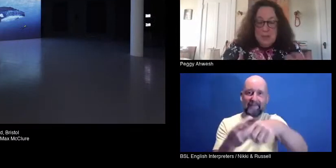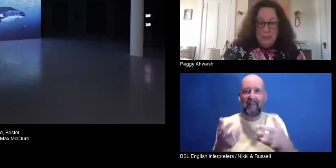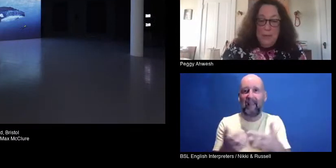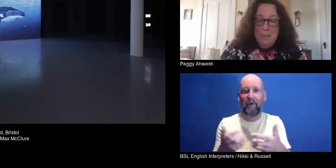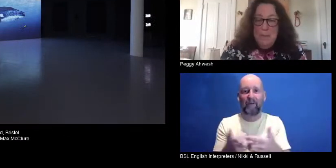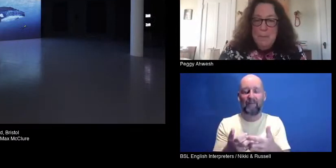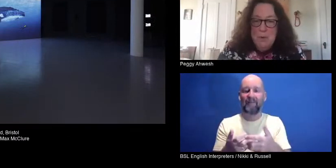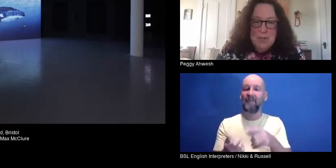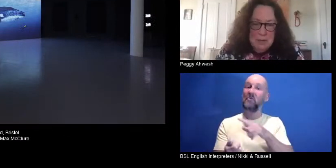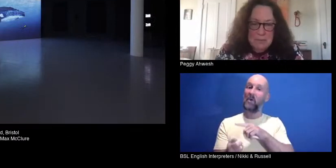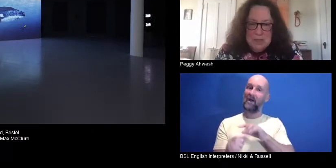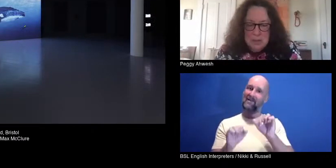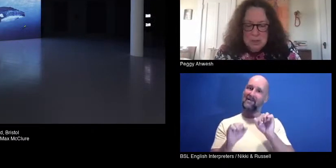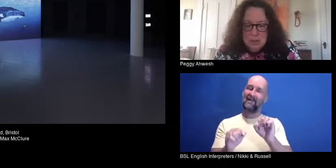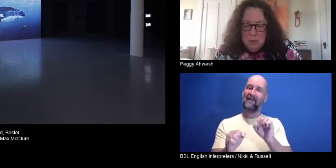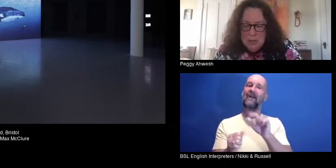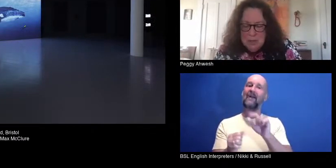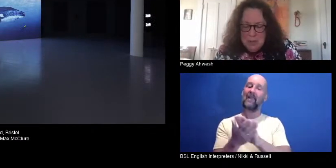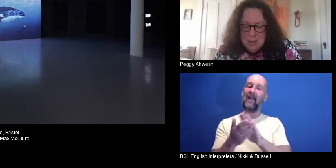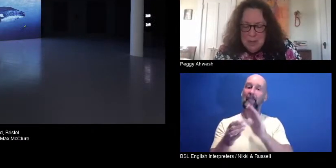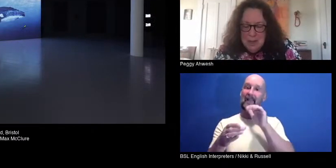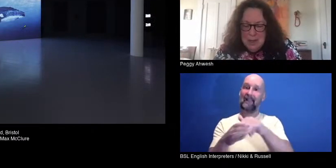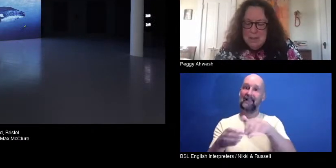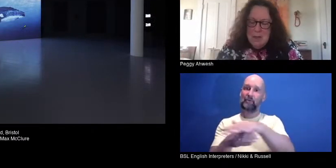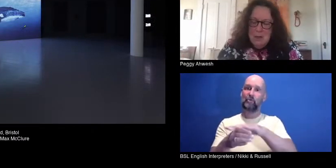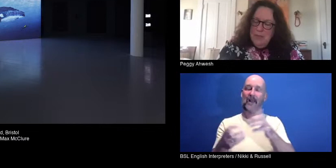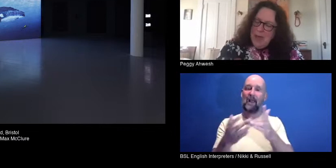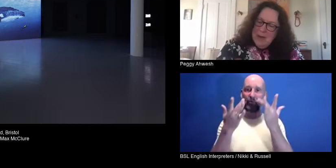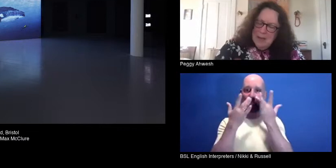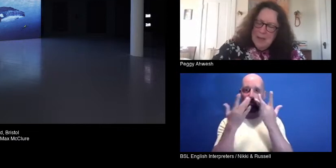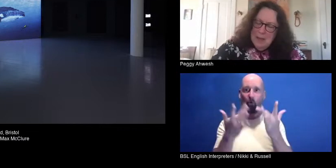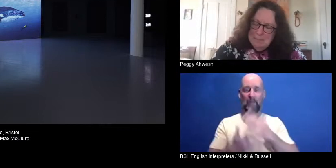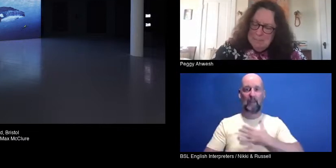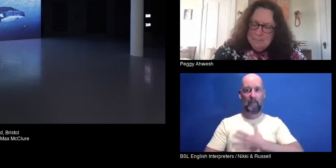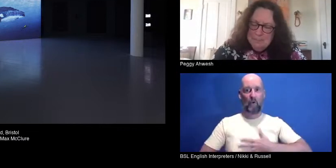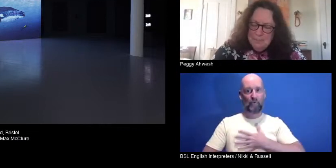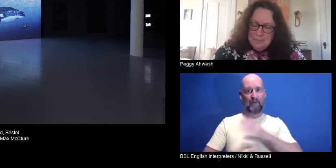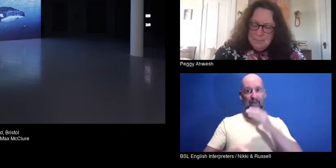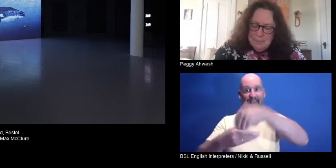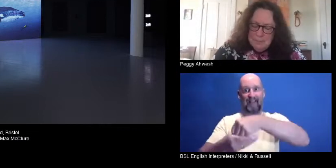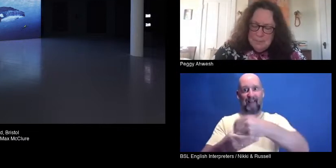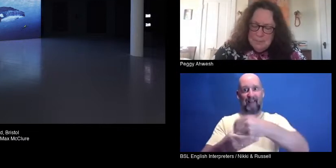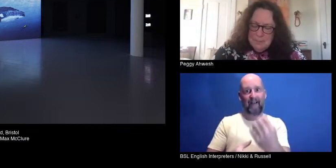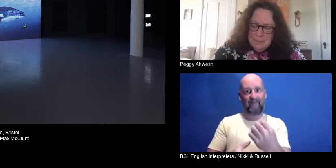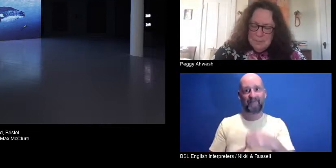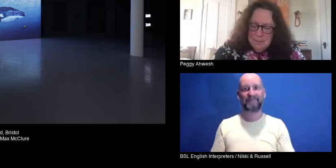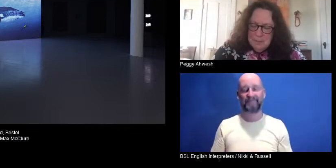that brings forth the emotion of the situation. So that,